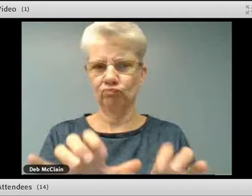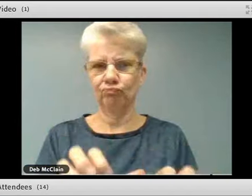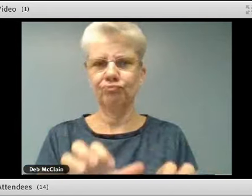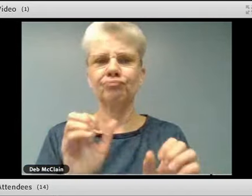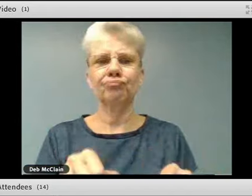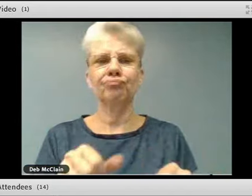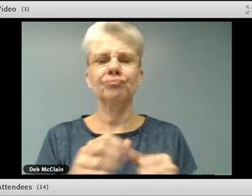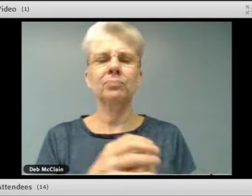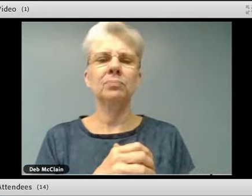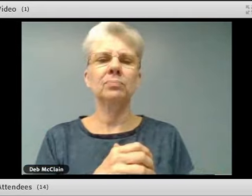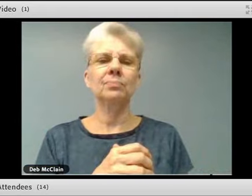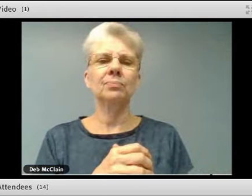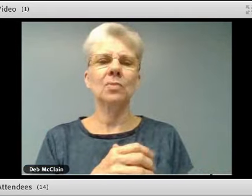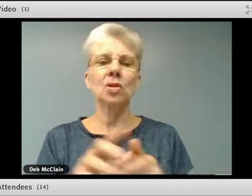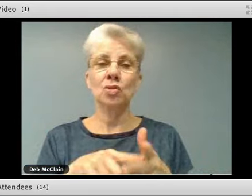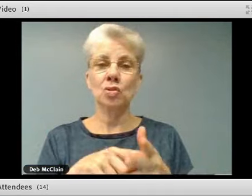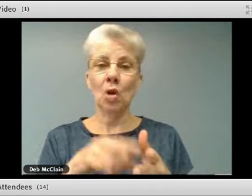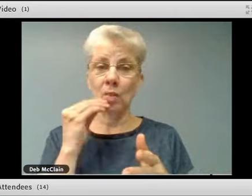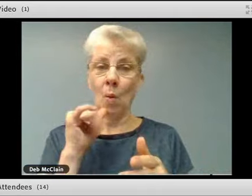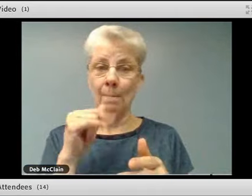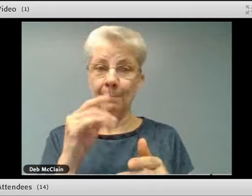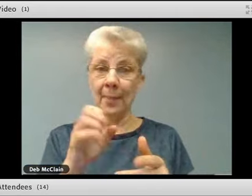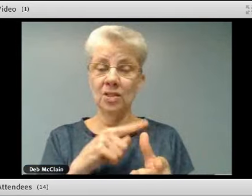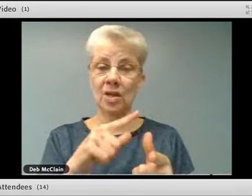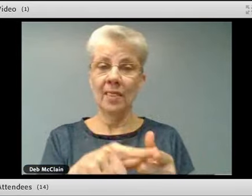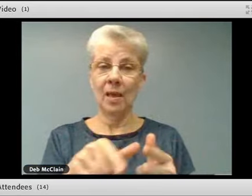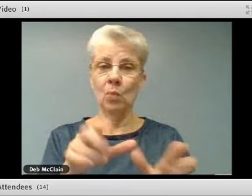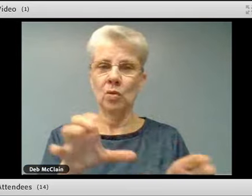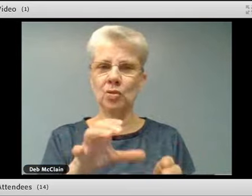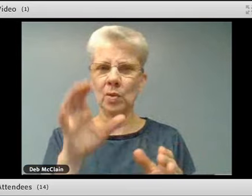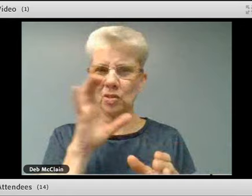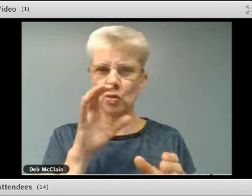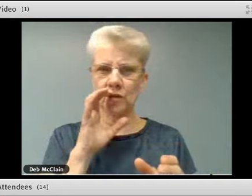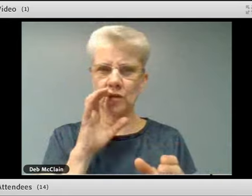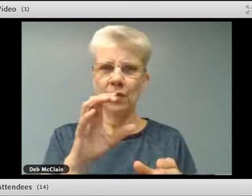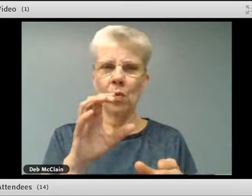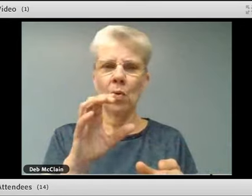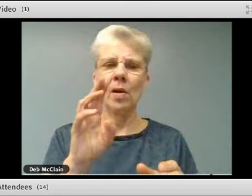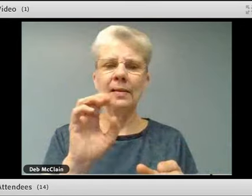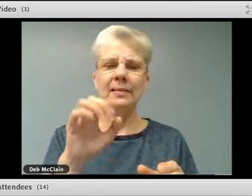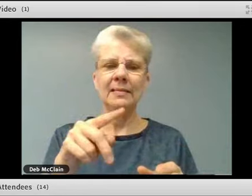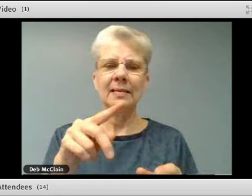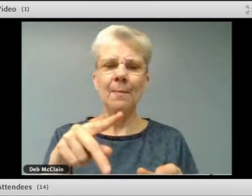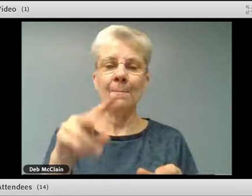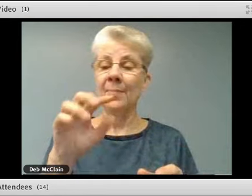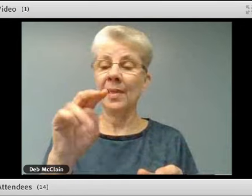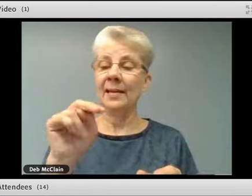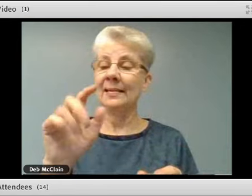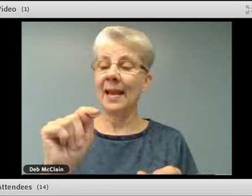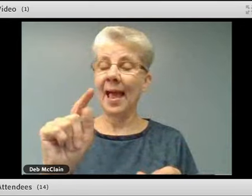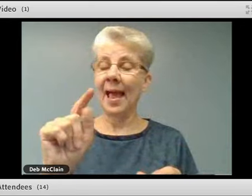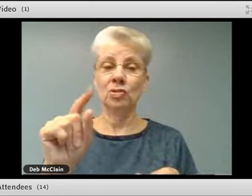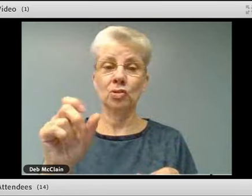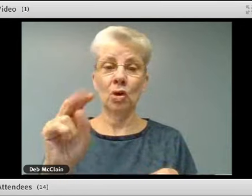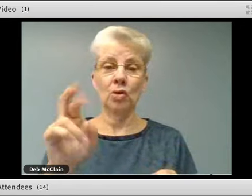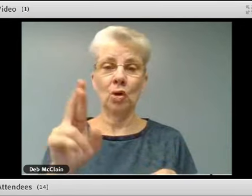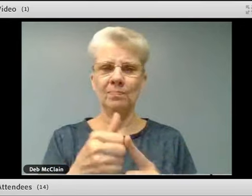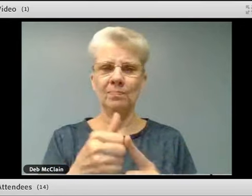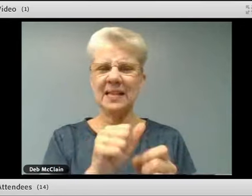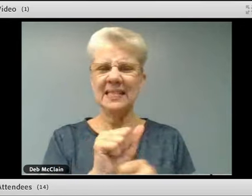So you'll start at the homepage, and here we'll do a search for Nat Turner. Nat Turner was a slave